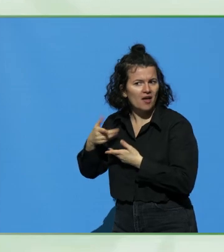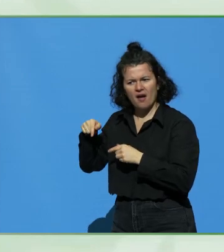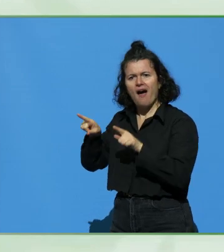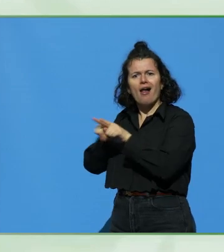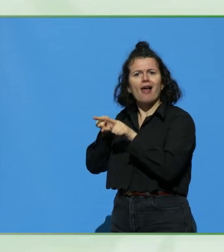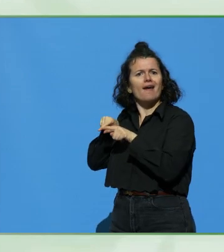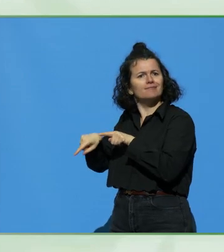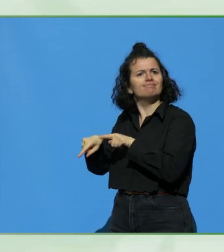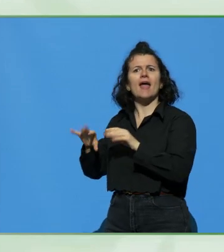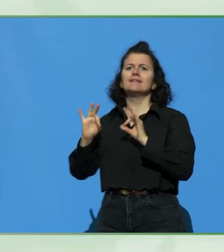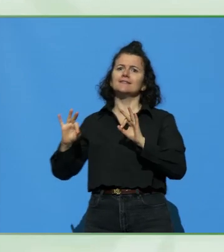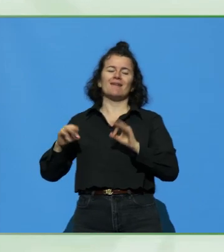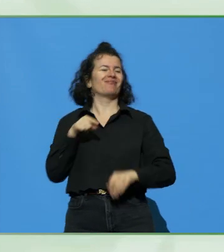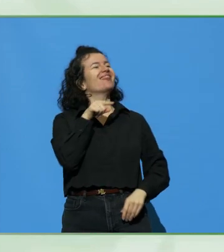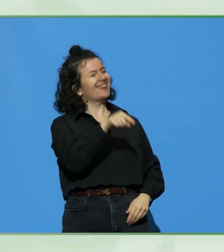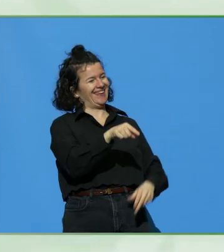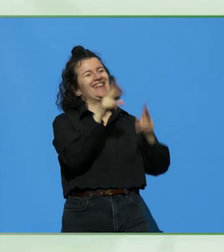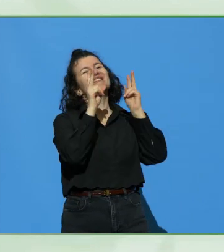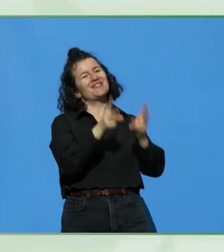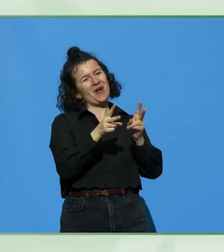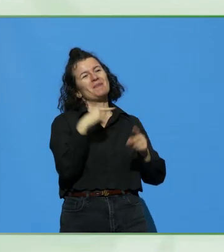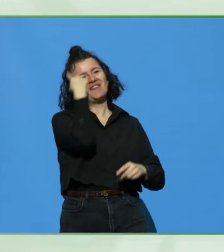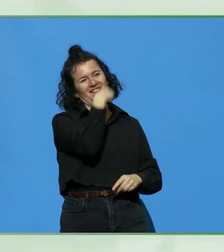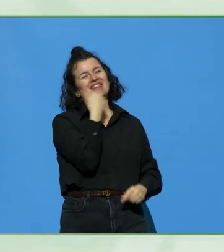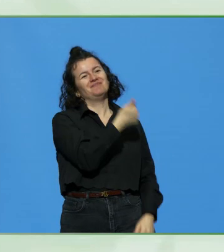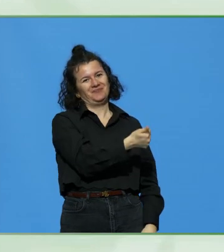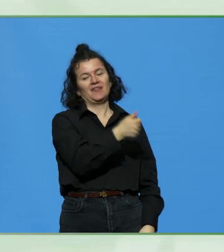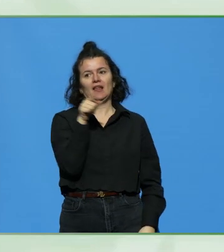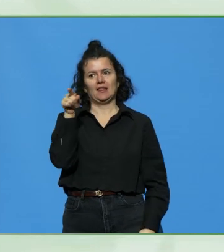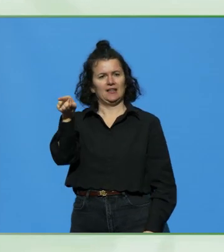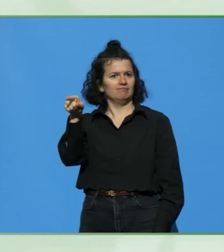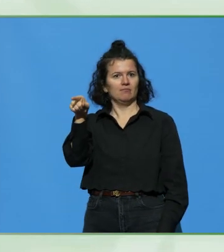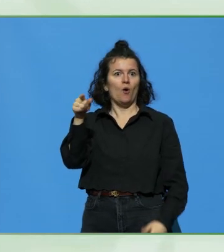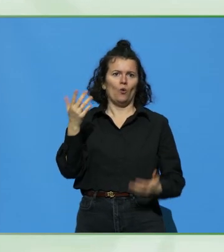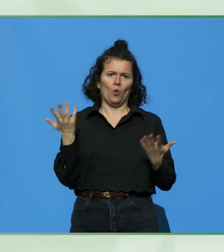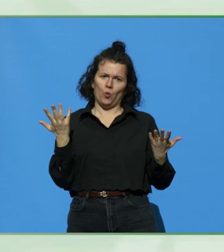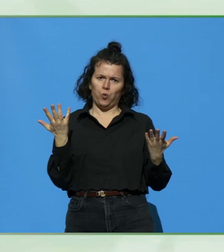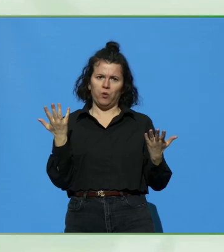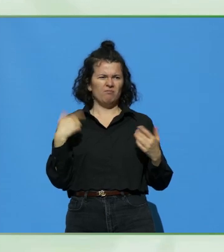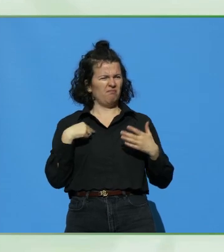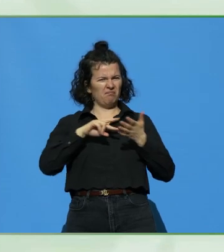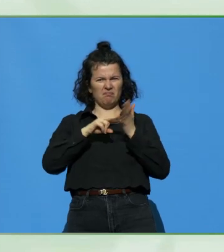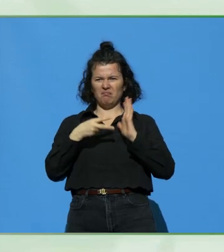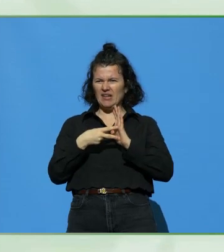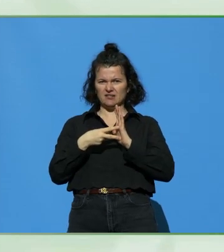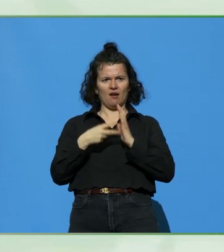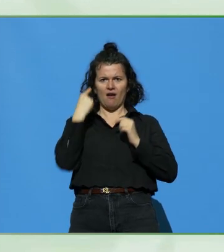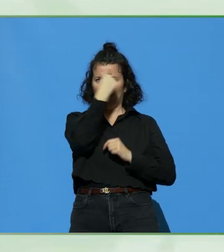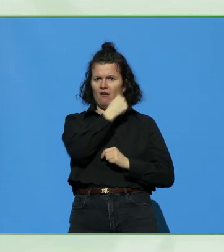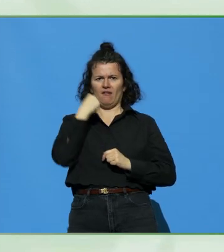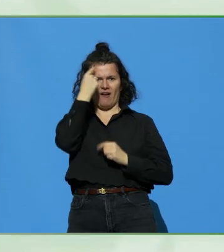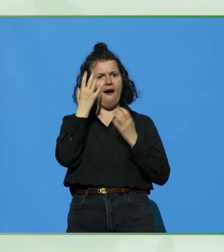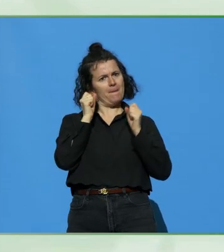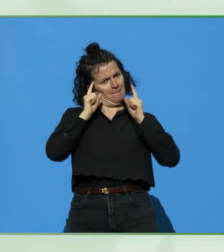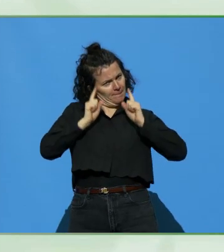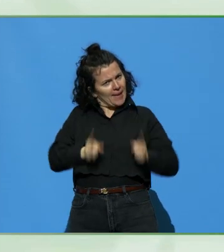what normal is supposed to look like, that's when we start to have very limited definitions. And anyone who exists outside of that